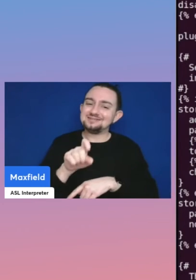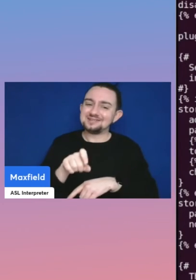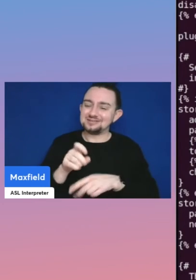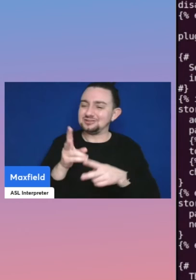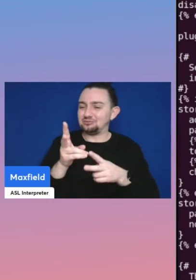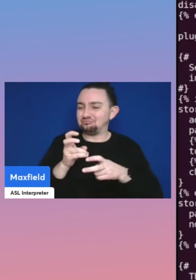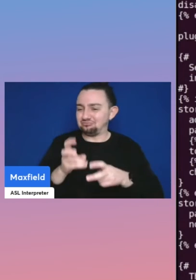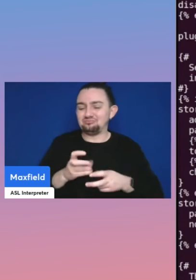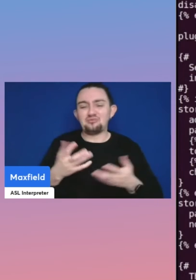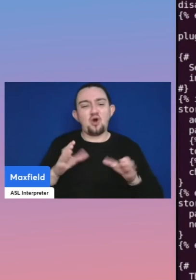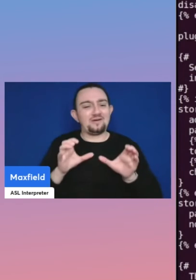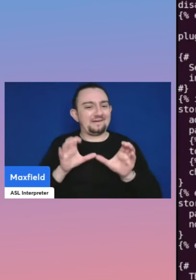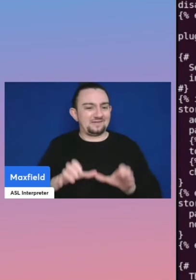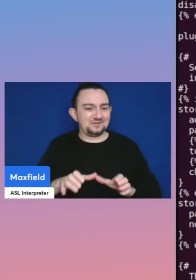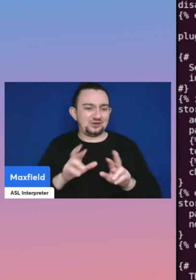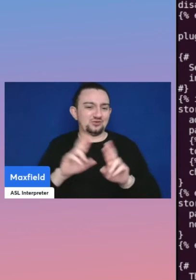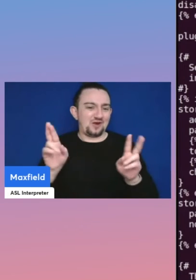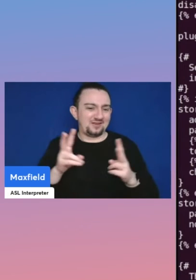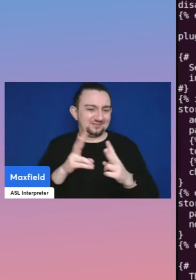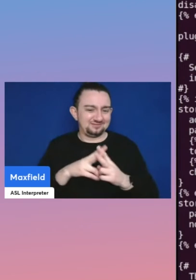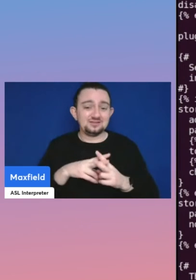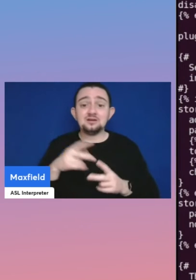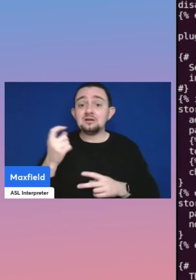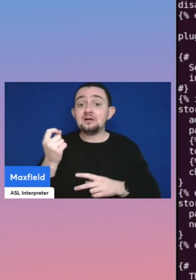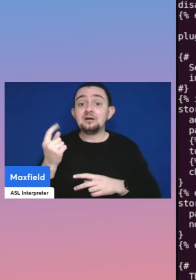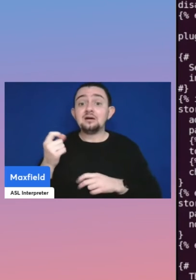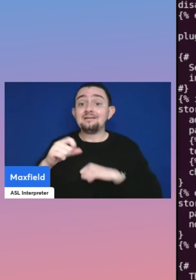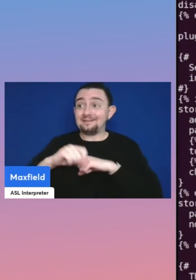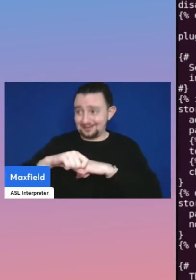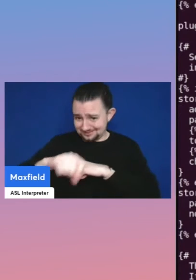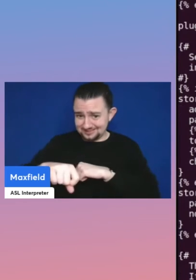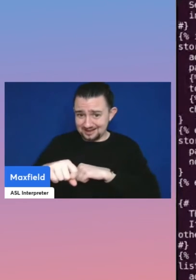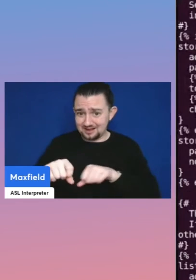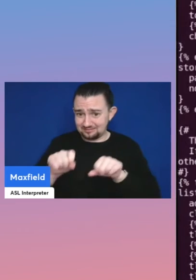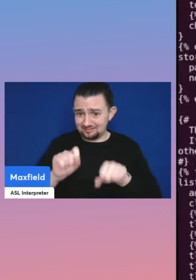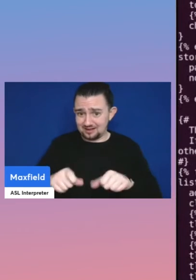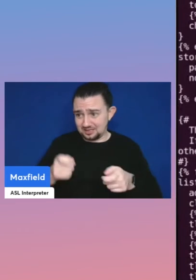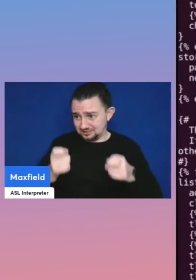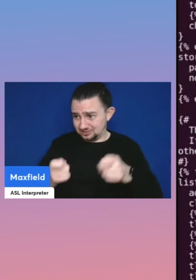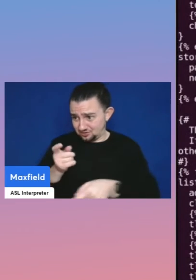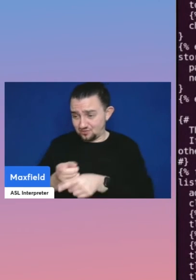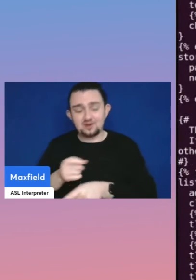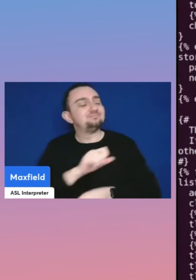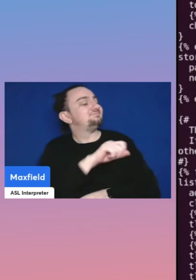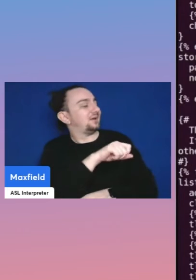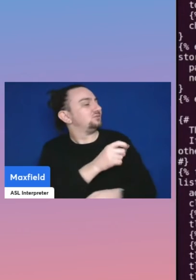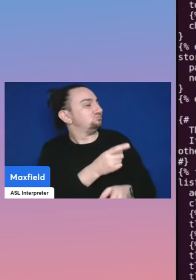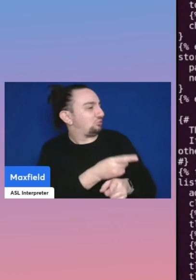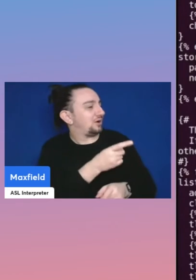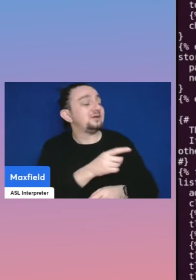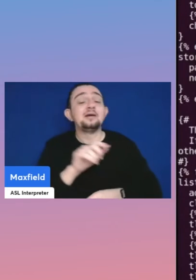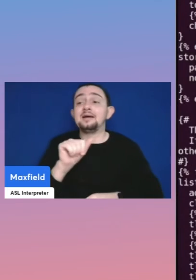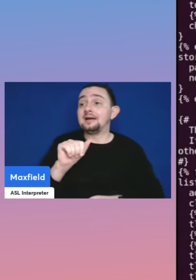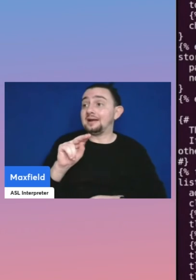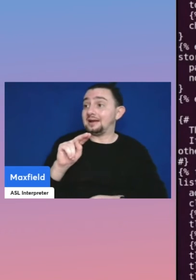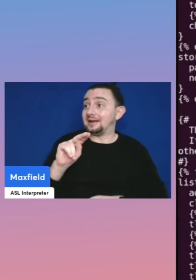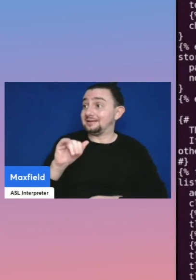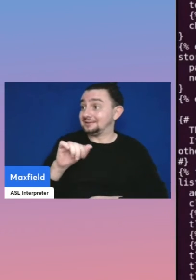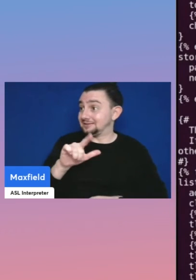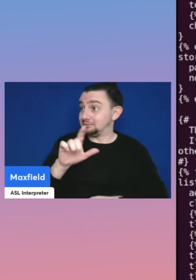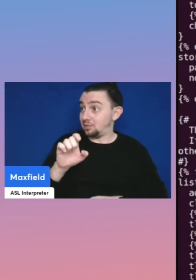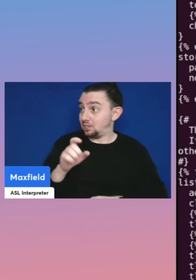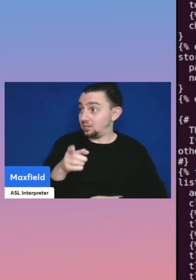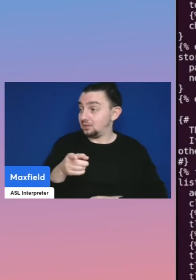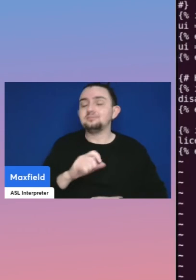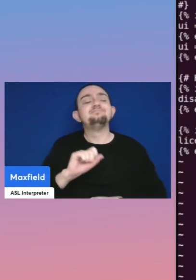these. However, this is easily extendable, right, Andrei? Yeah, it is. And how about the unseal? Yeah, let me